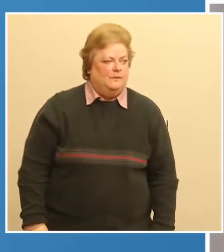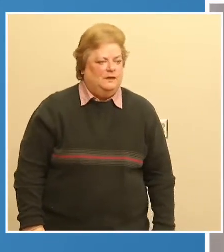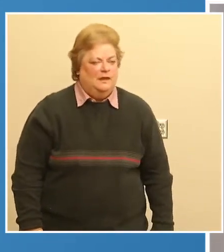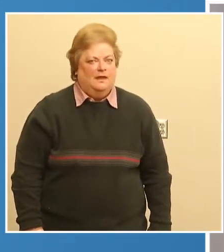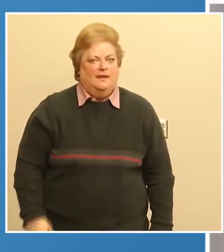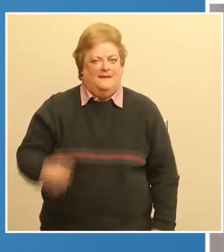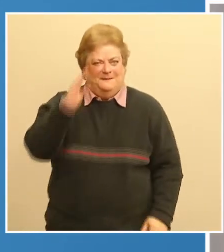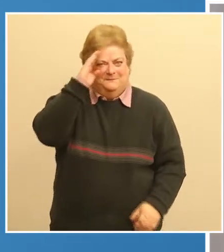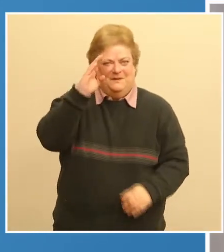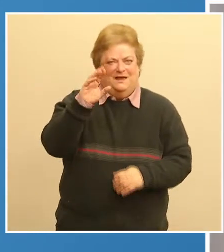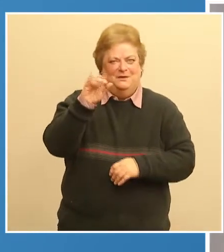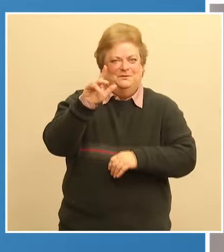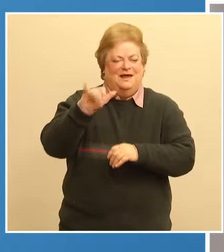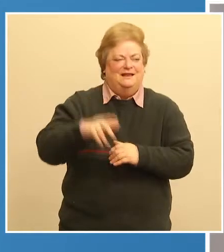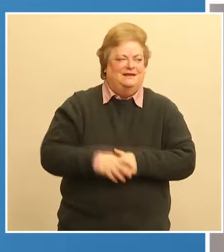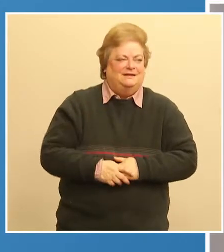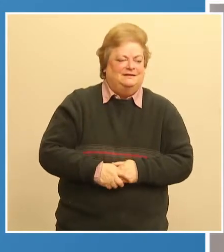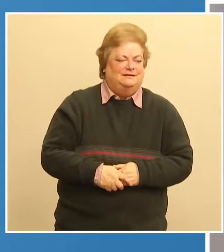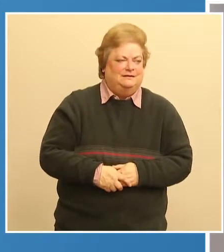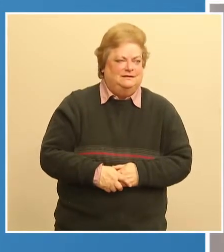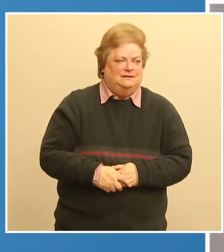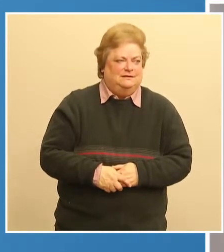Hi, Riley. Hi, Mayor.